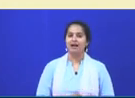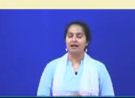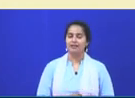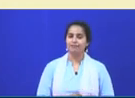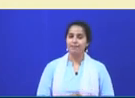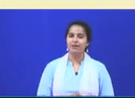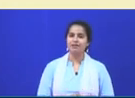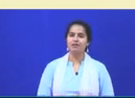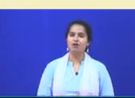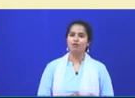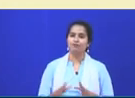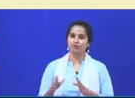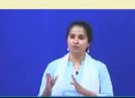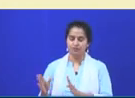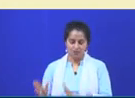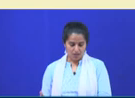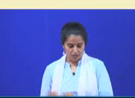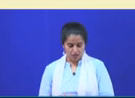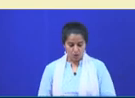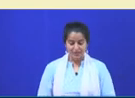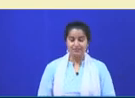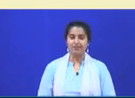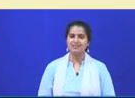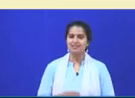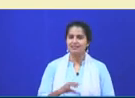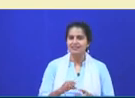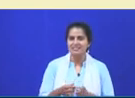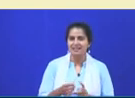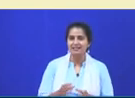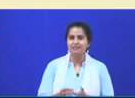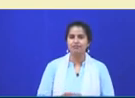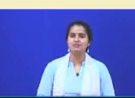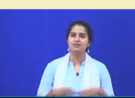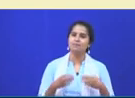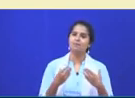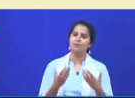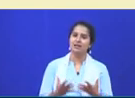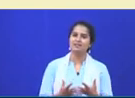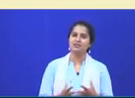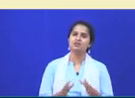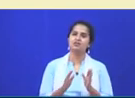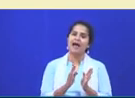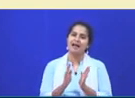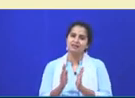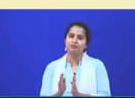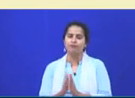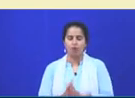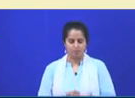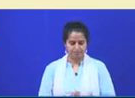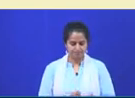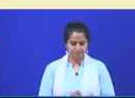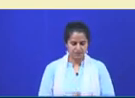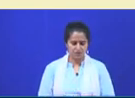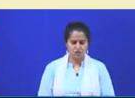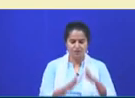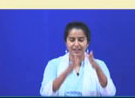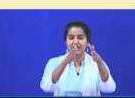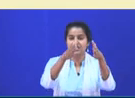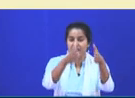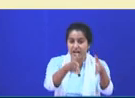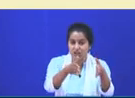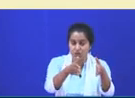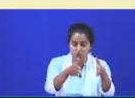the feminine of the locative case, there is a slight difference in pronunciation and in the form.